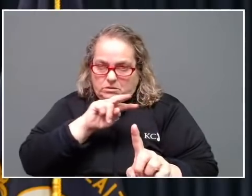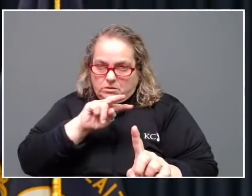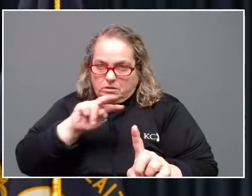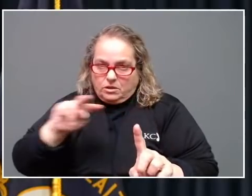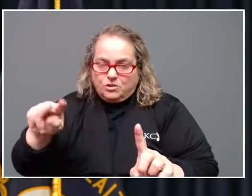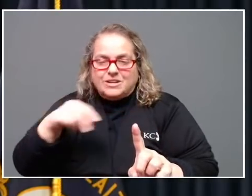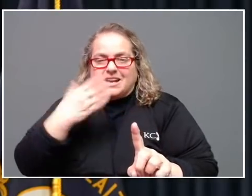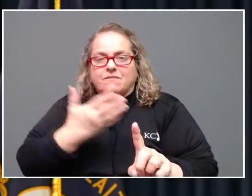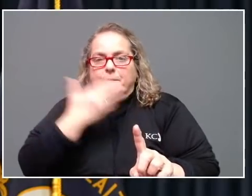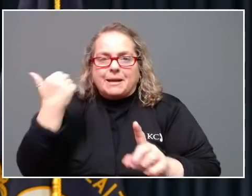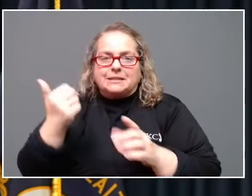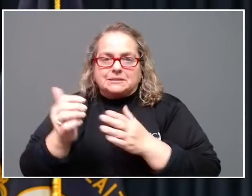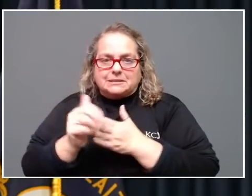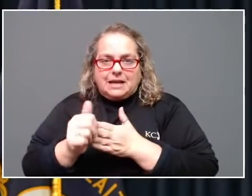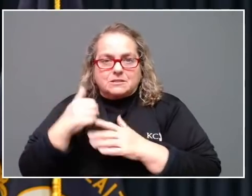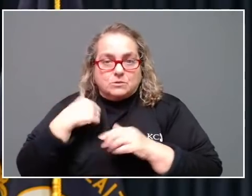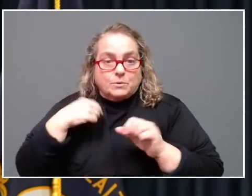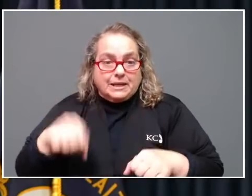we can.